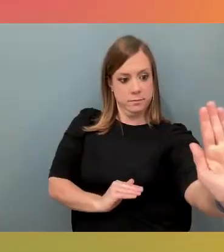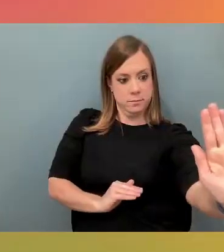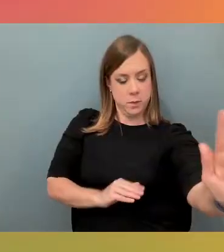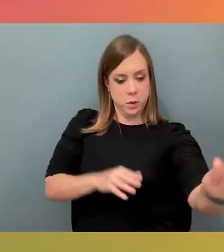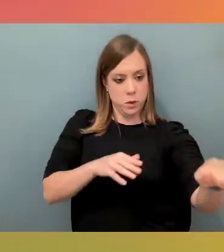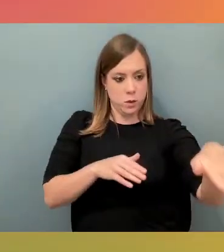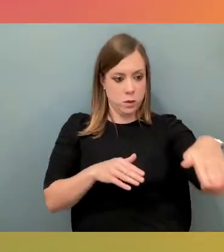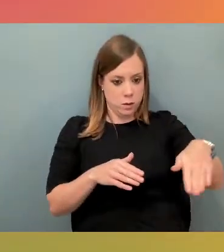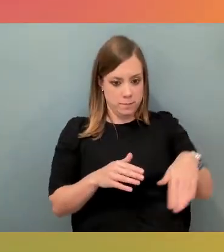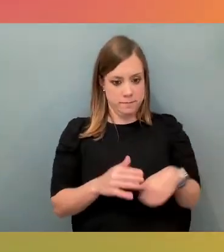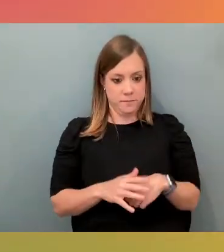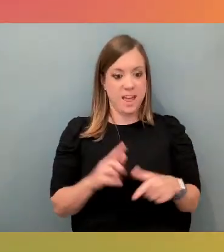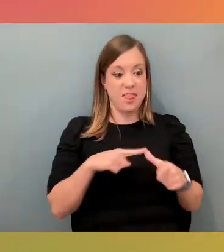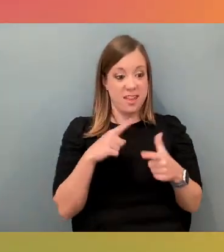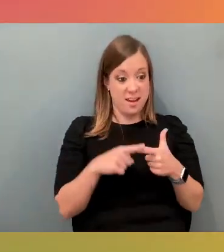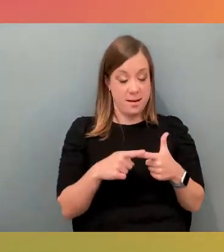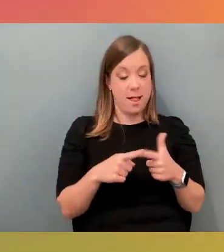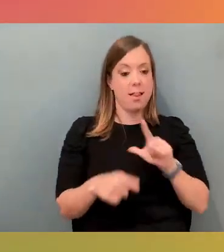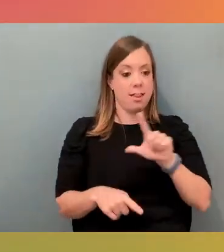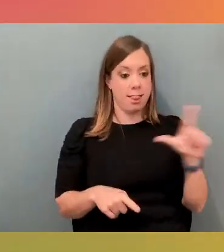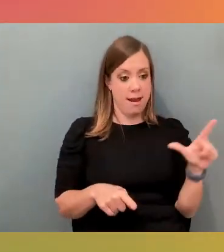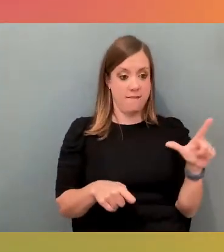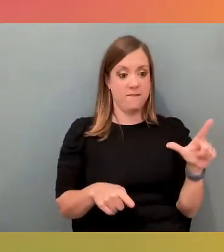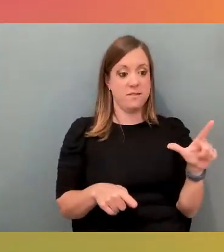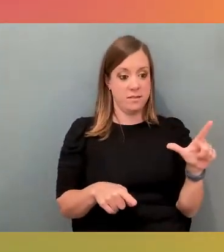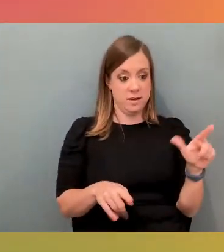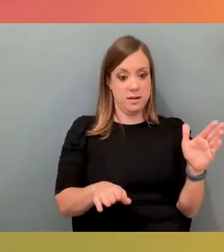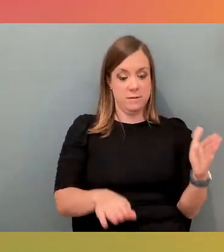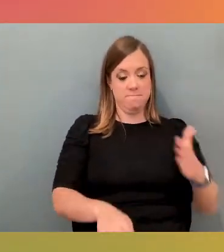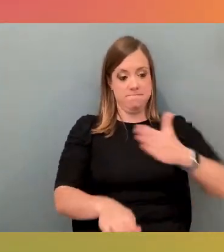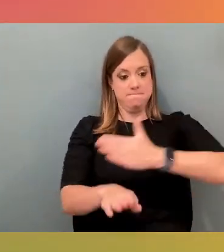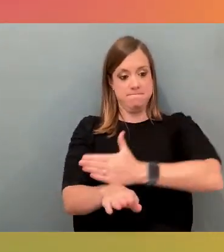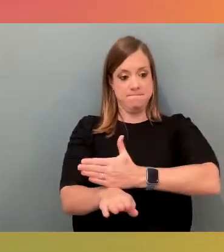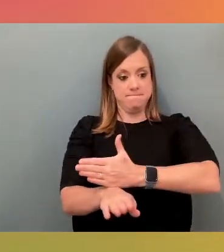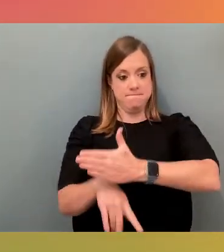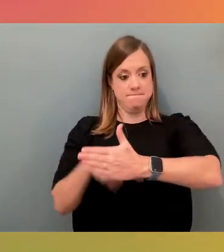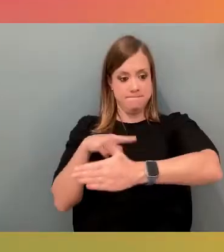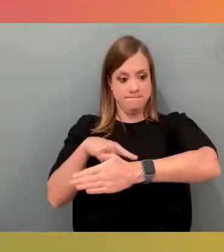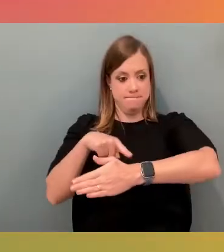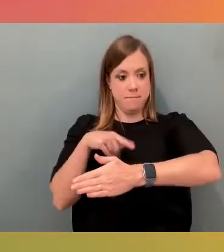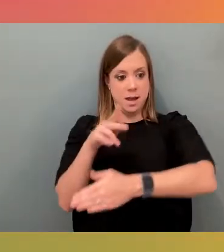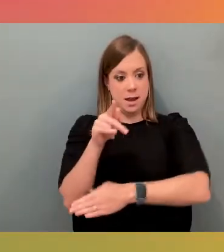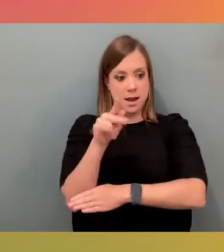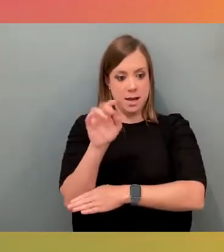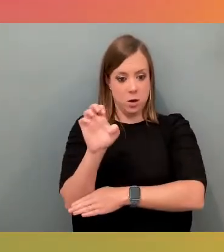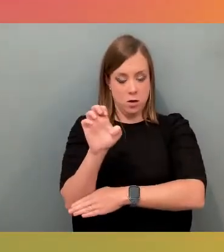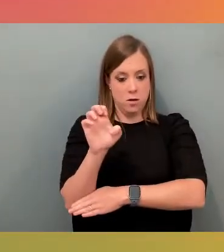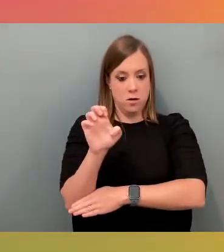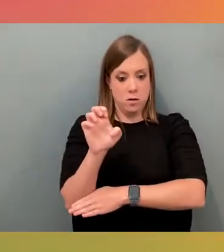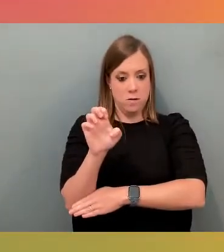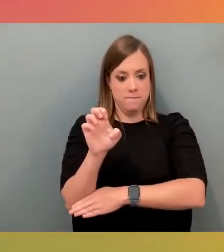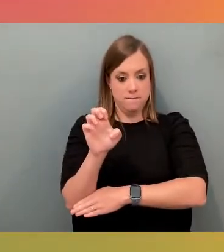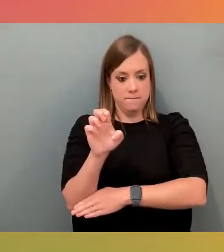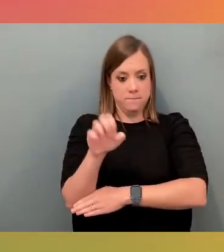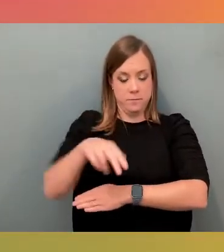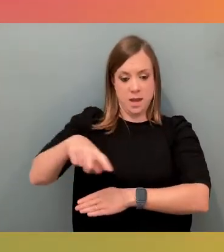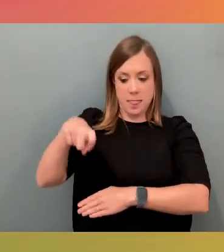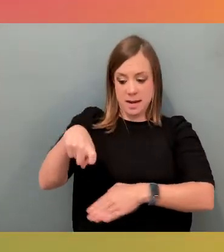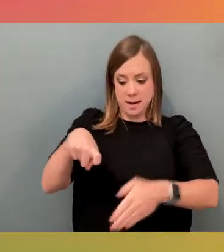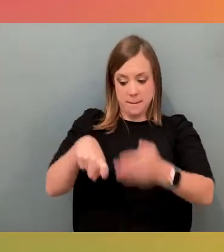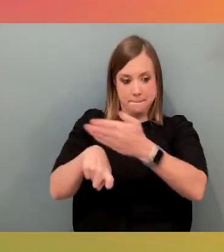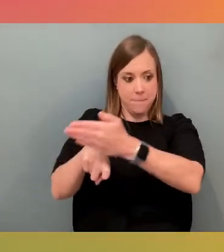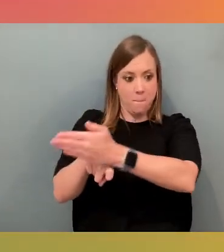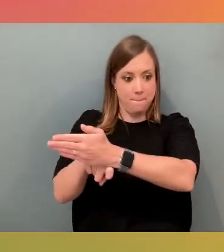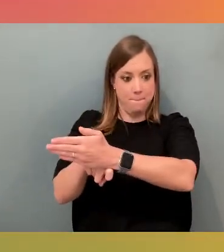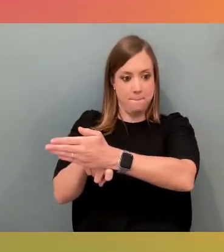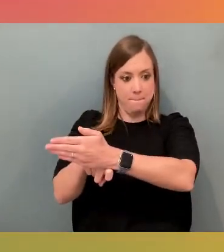And crossing left ankle above right knee, reaching that left knee as far away from you as you can. And again, finding the variation that